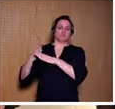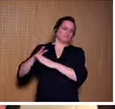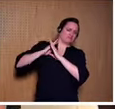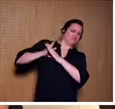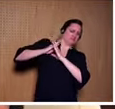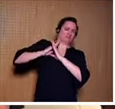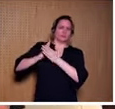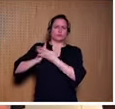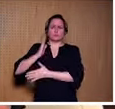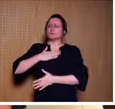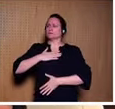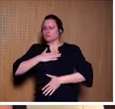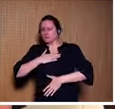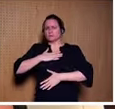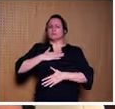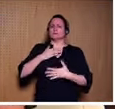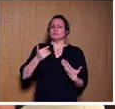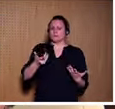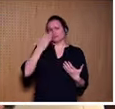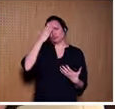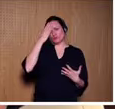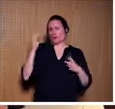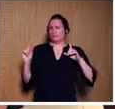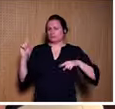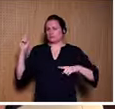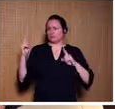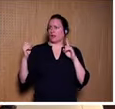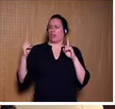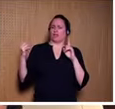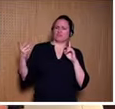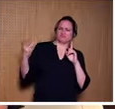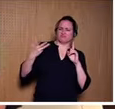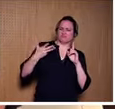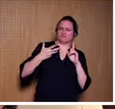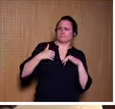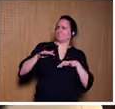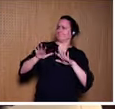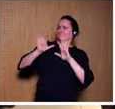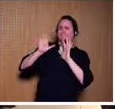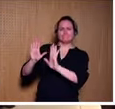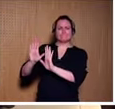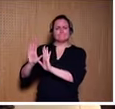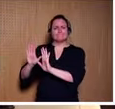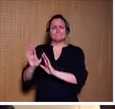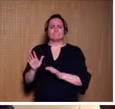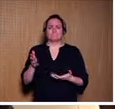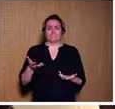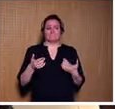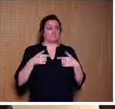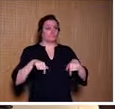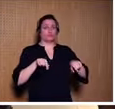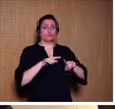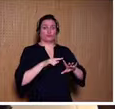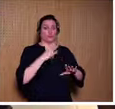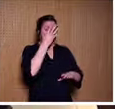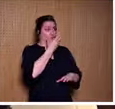of people who have stood against us and the ability for us to be exactly who we are and how big and beautiful as we can be. And